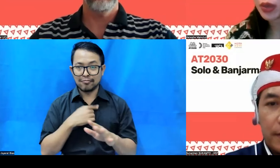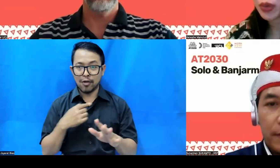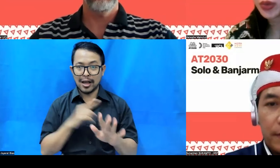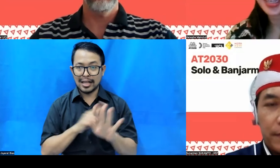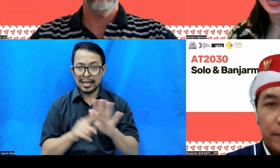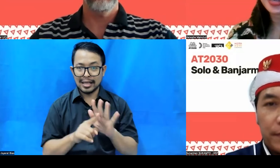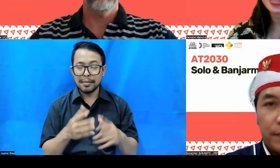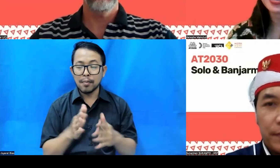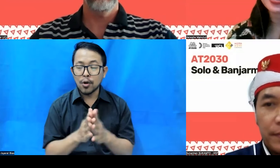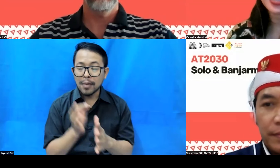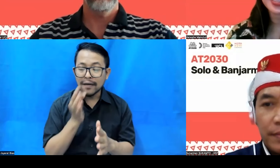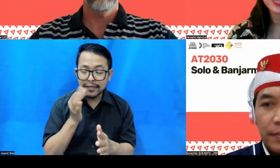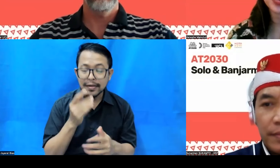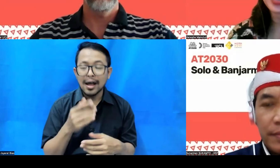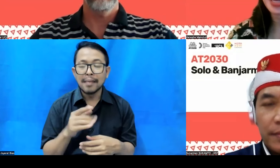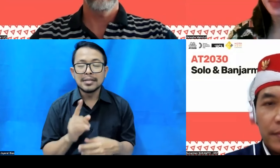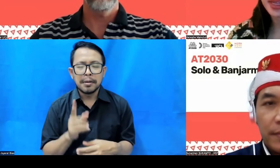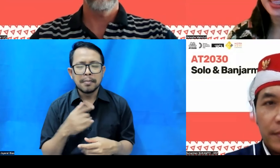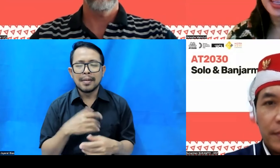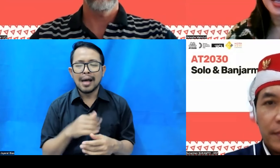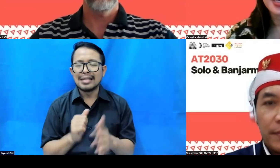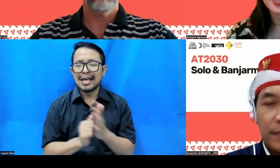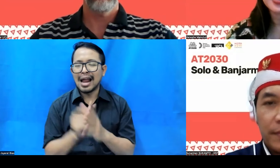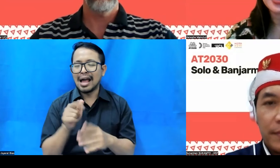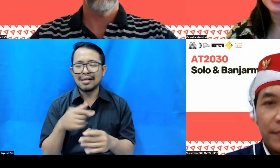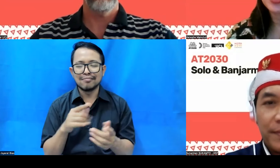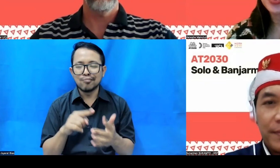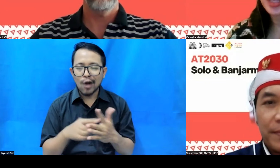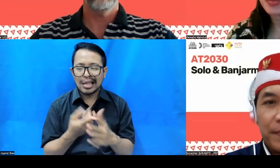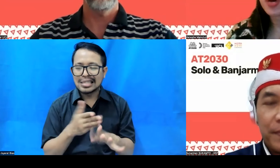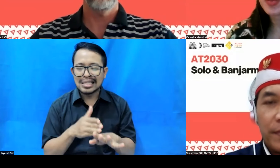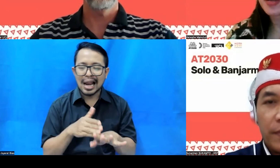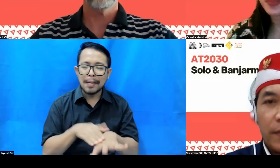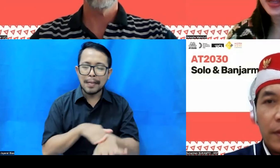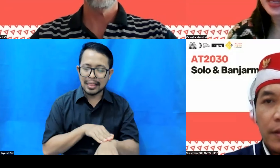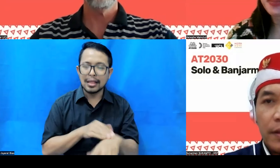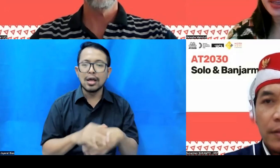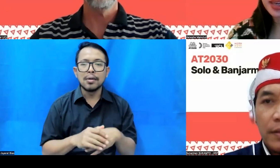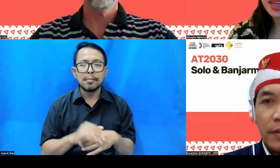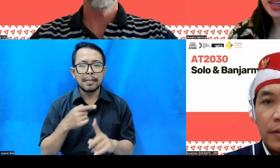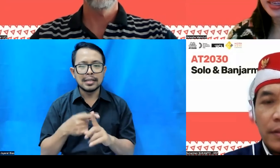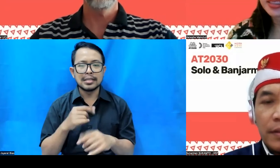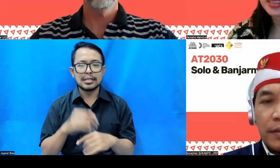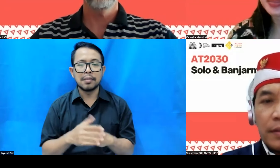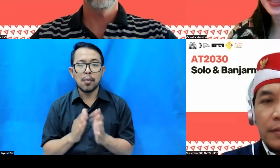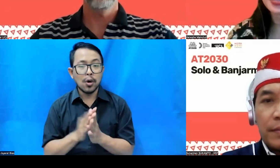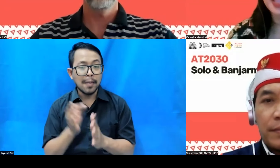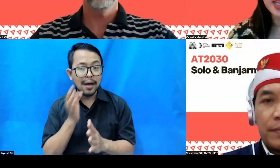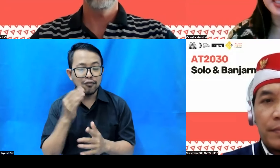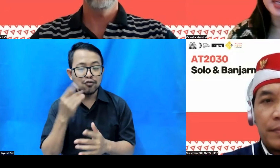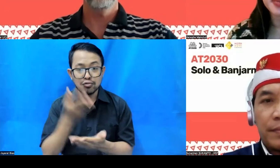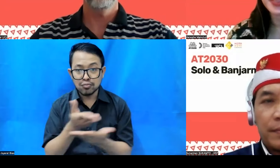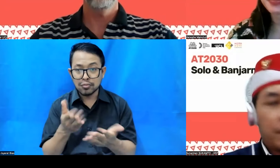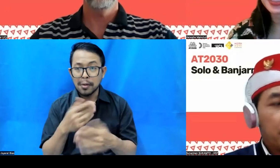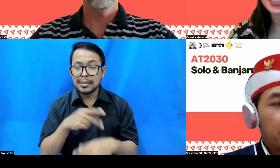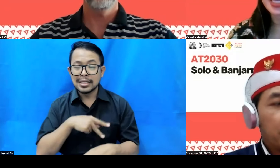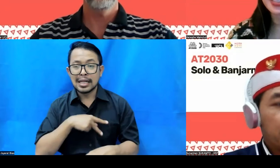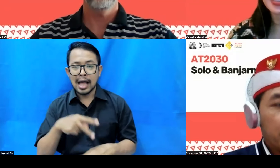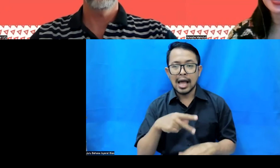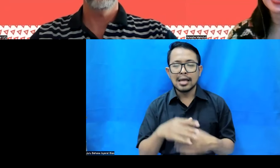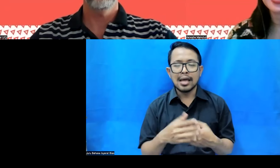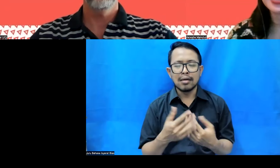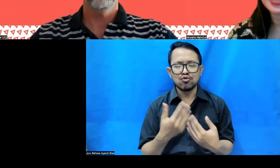represent the committee because I would like to apologize for the delay in the event.